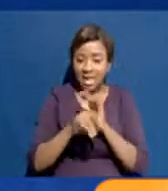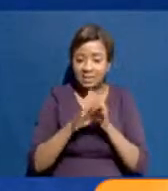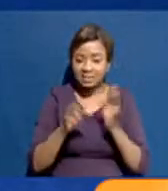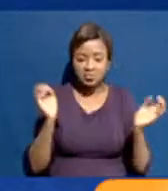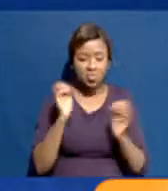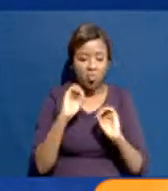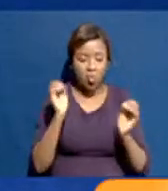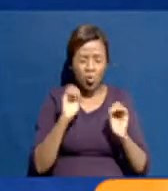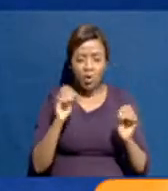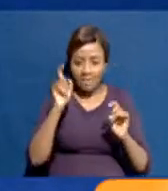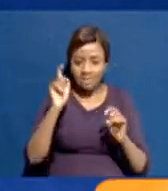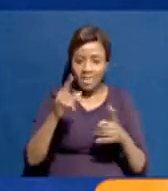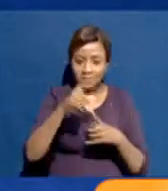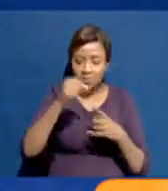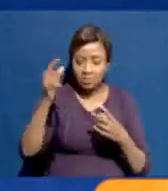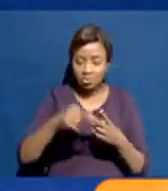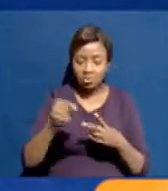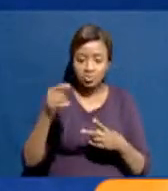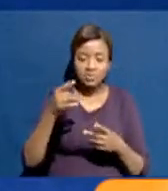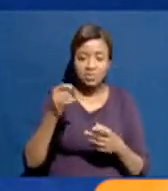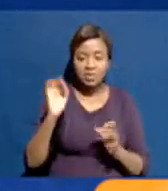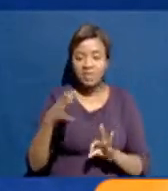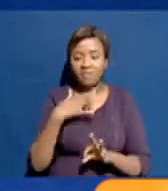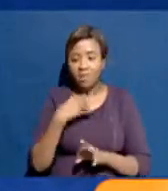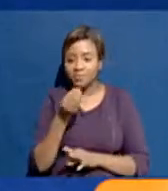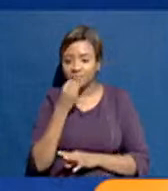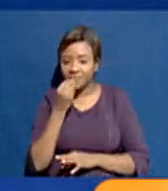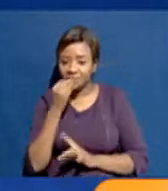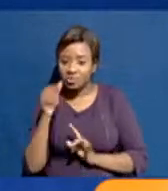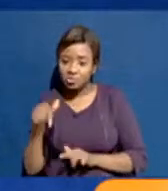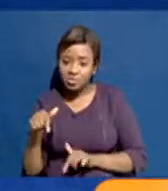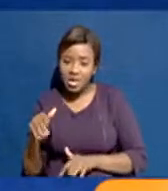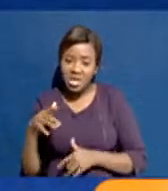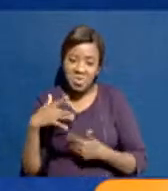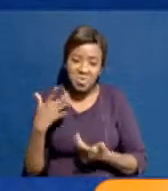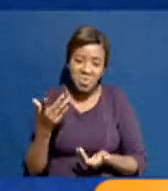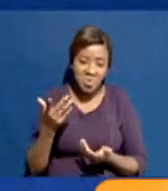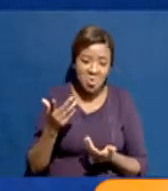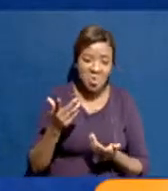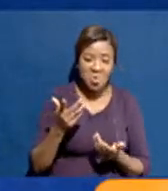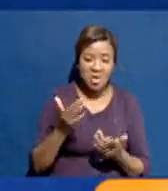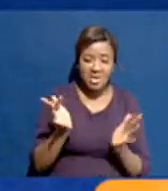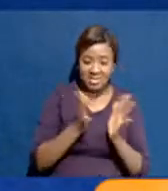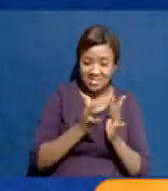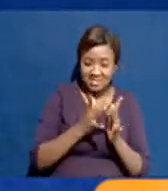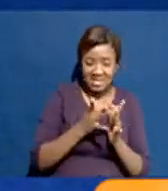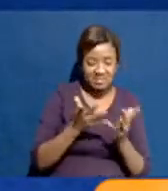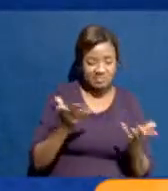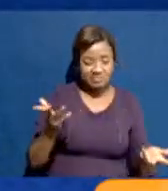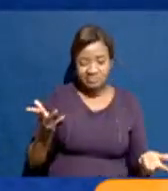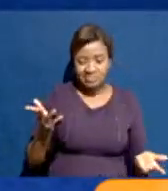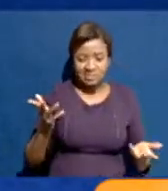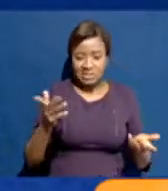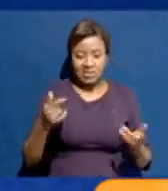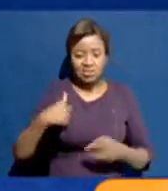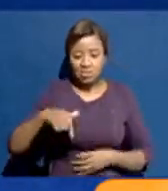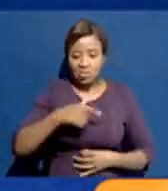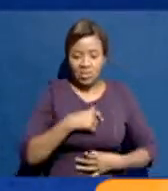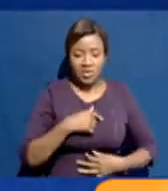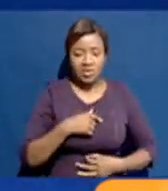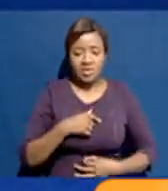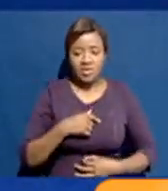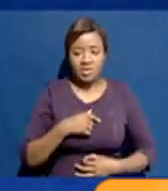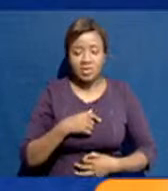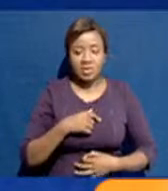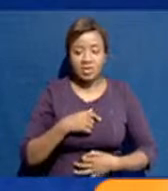have to choose between whether it's food today or it's going online. So there is need to, even as we are being consistent, as we are removing